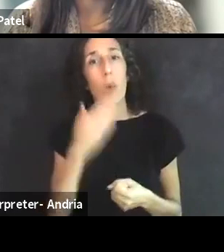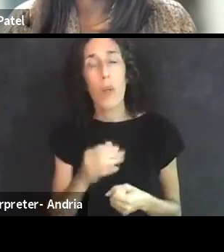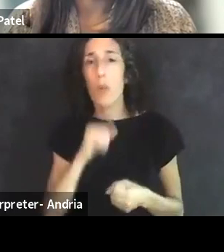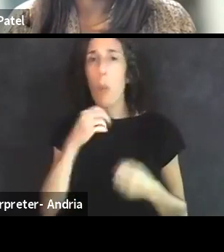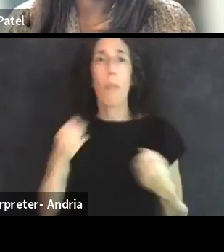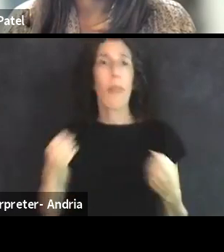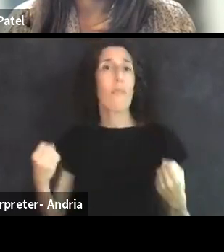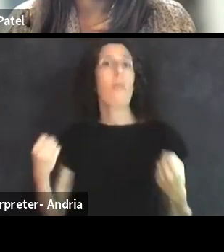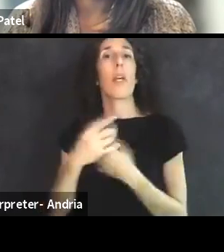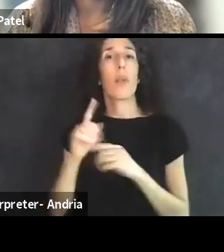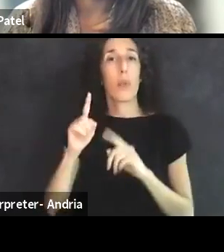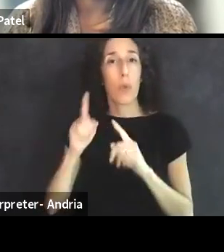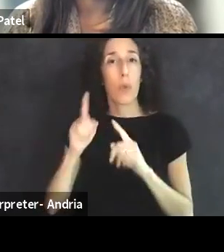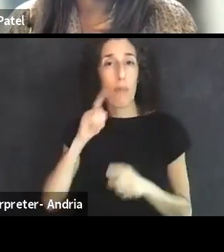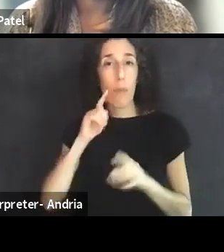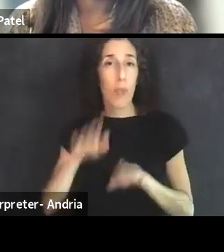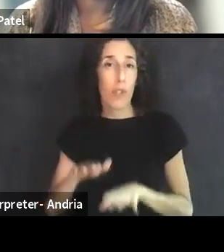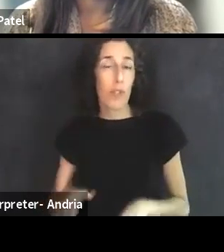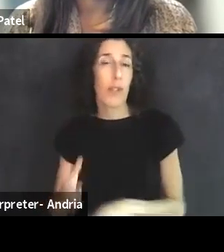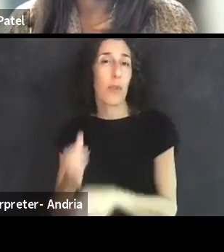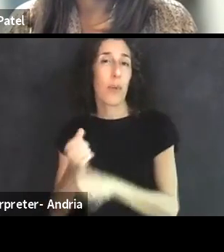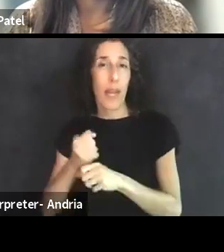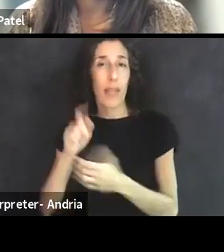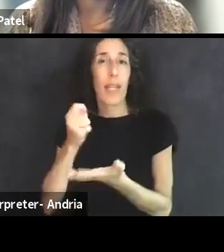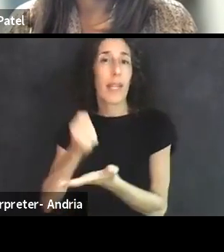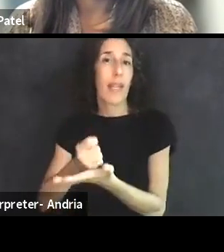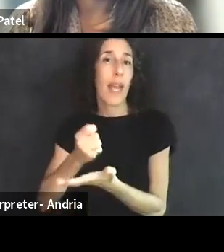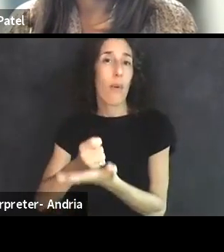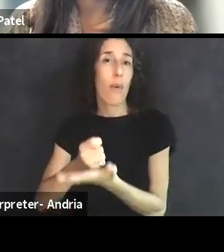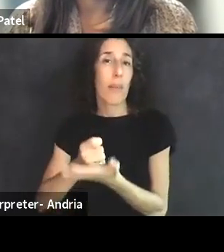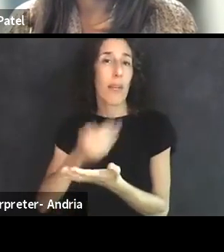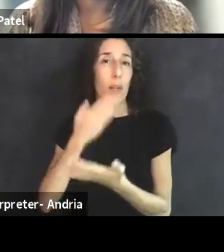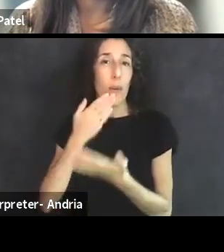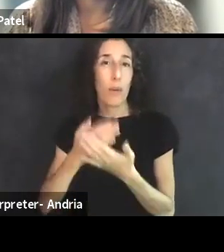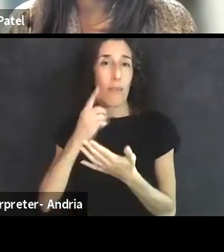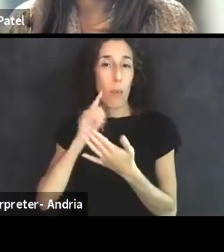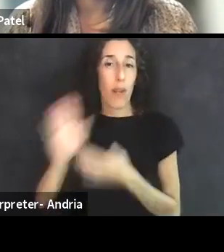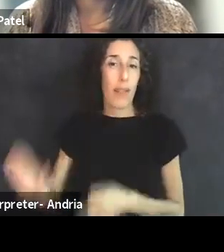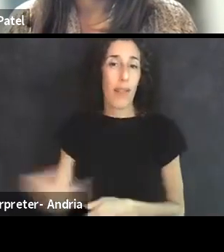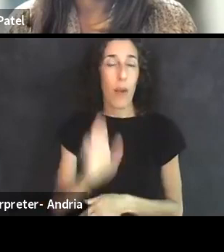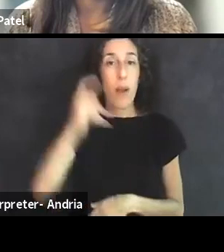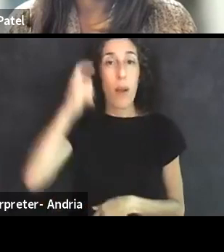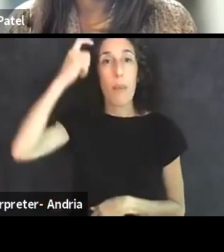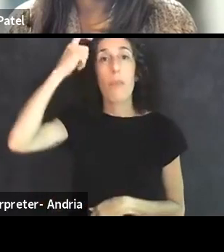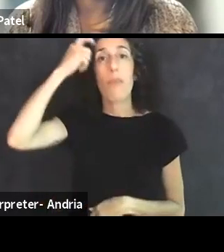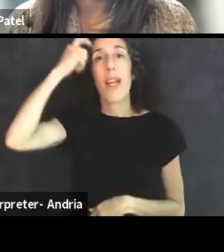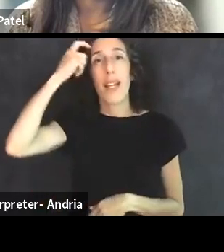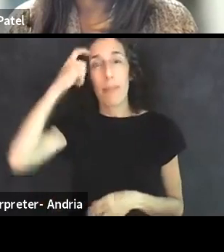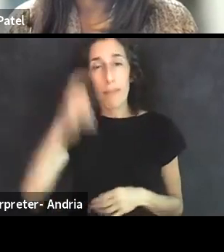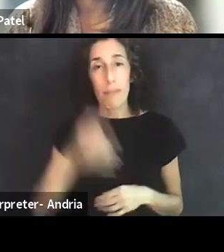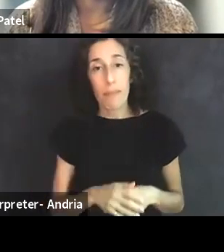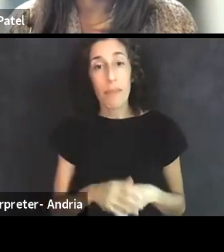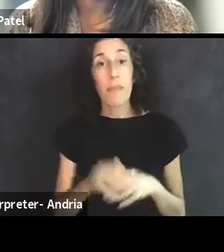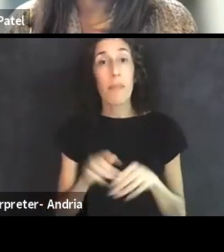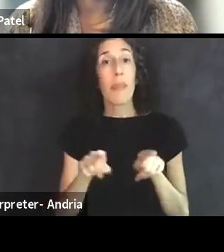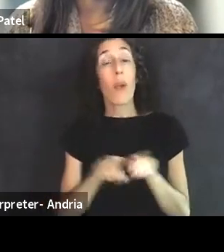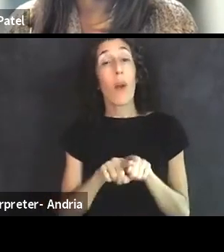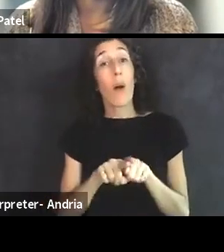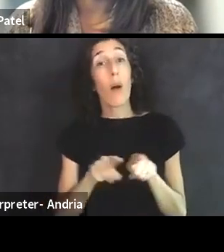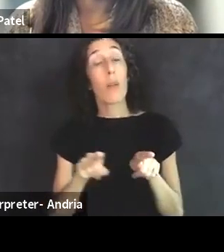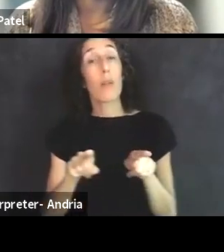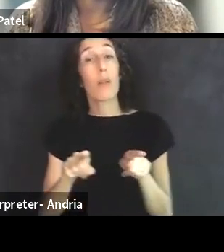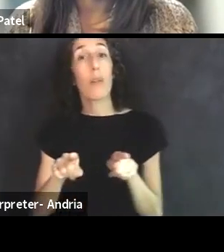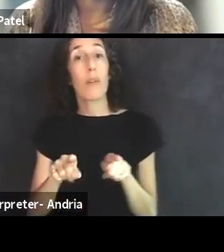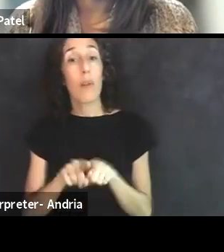early. And then the second thing, and if there are any of the listeners out there who want to help us advance